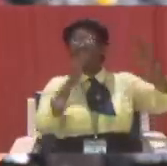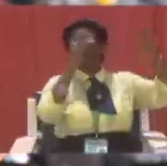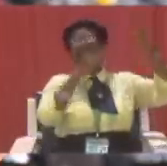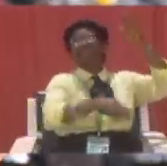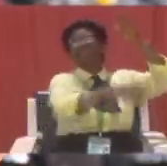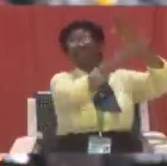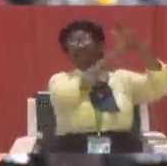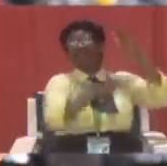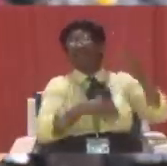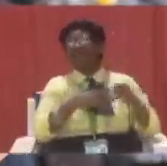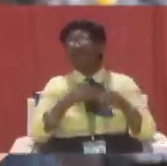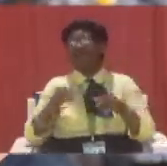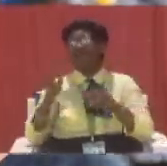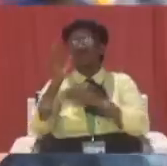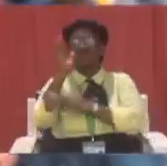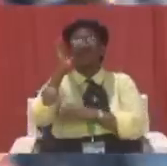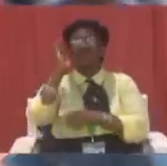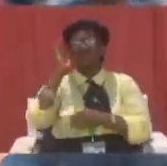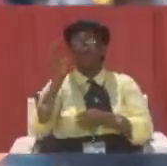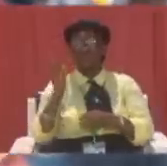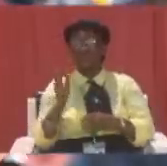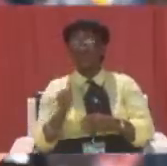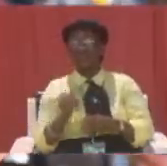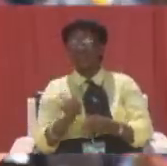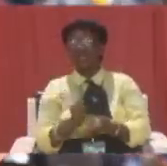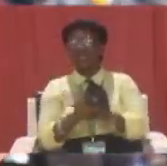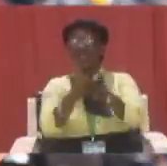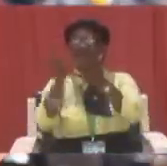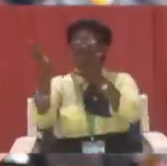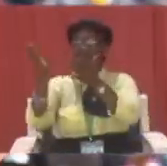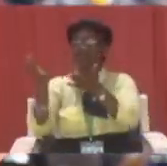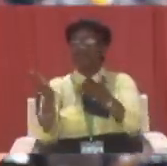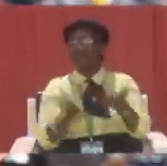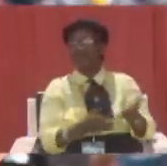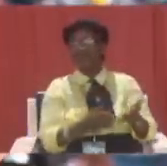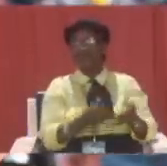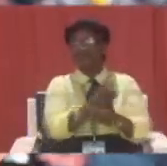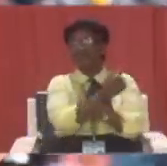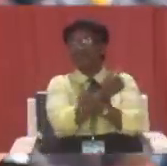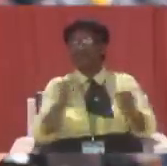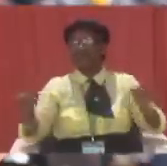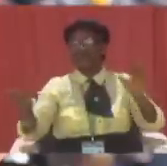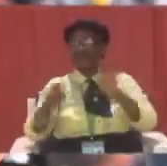and God will help you bring salvation to every member of your family.